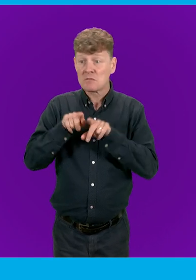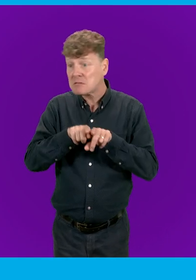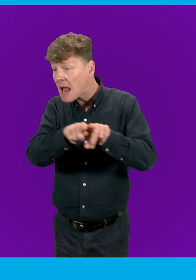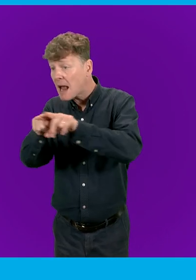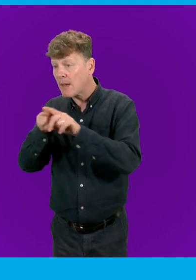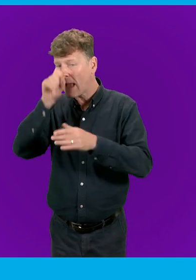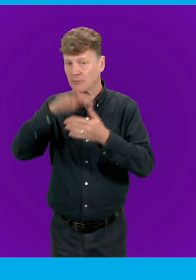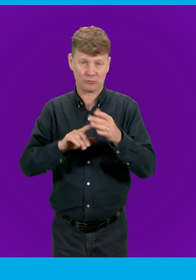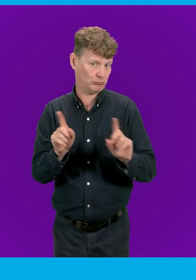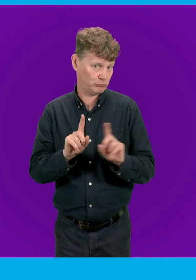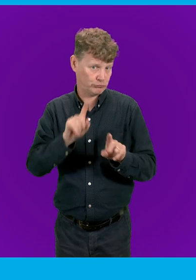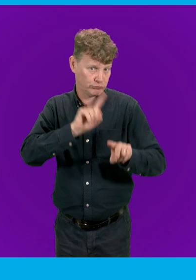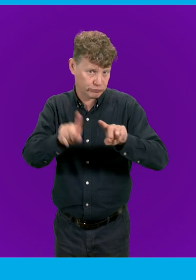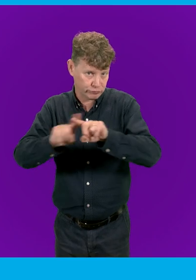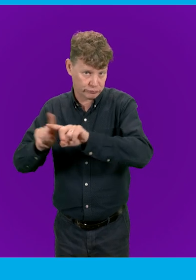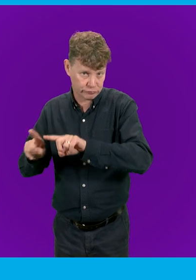experiences, so...